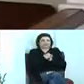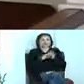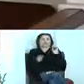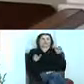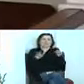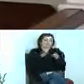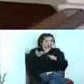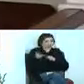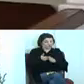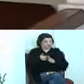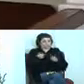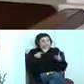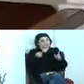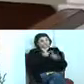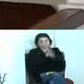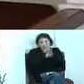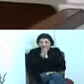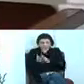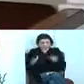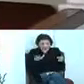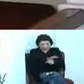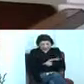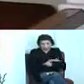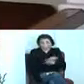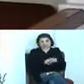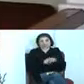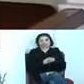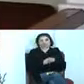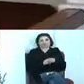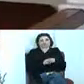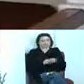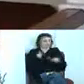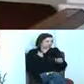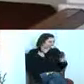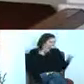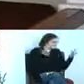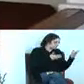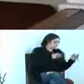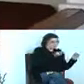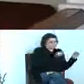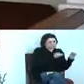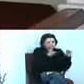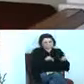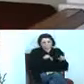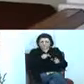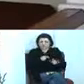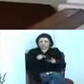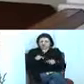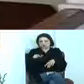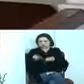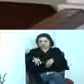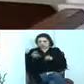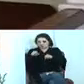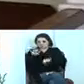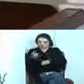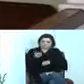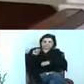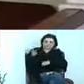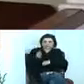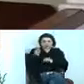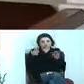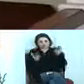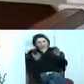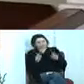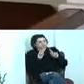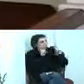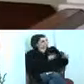if I had not been there, or maybe if I had moved to this town, or maybe if I'd quit this job and taken that, I need another church over